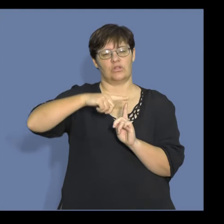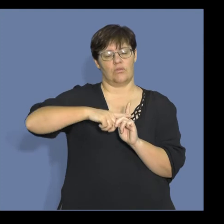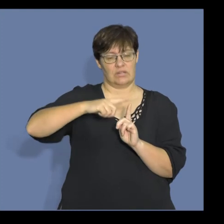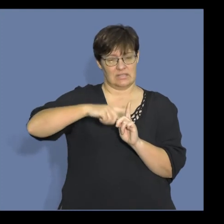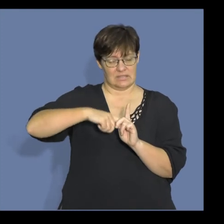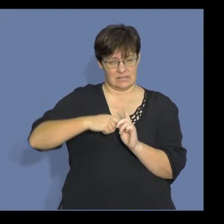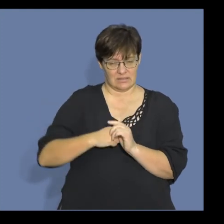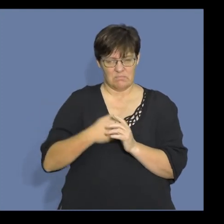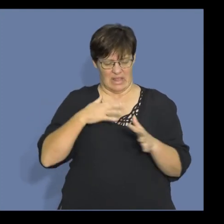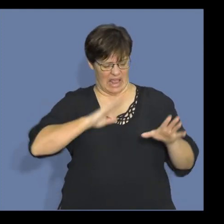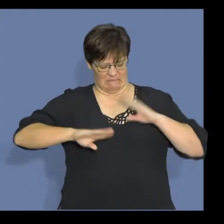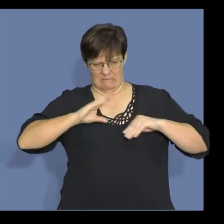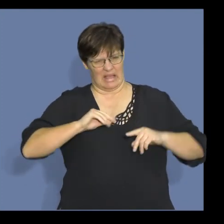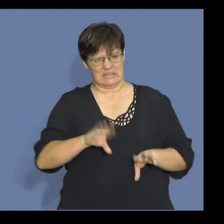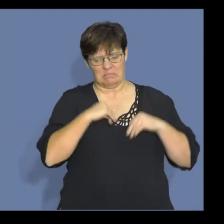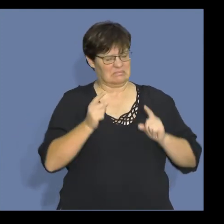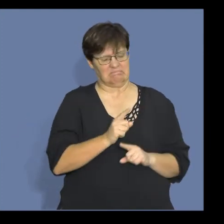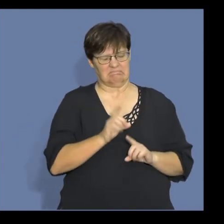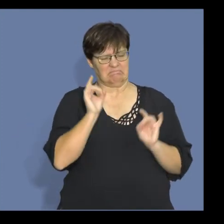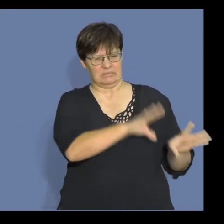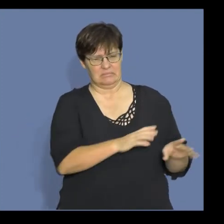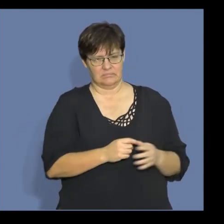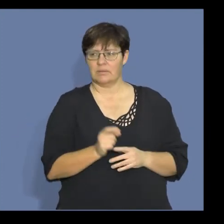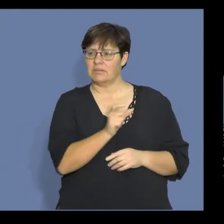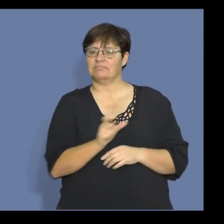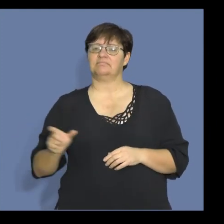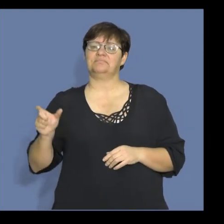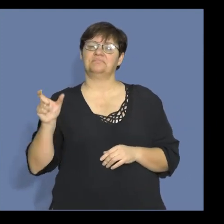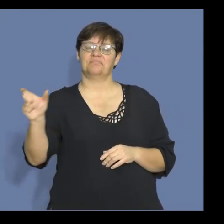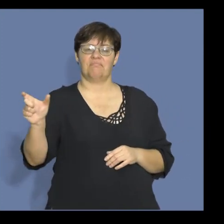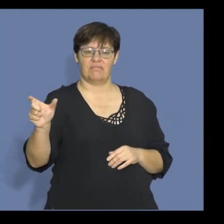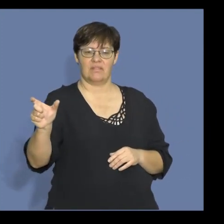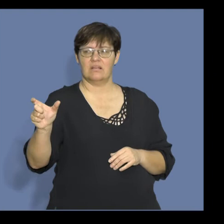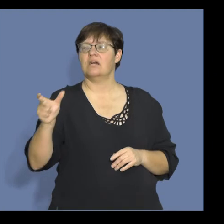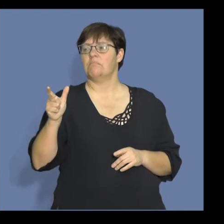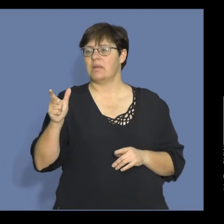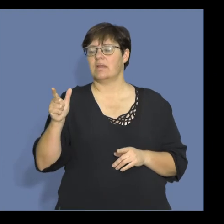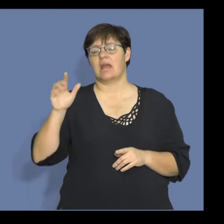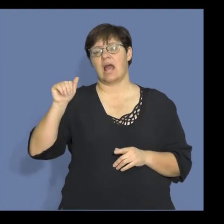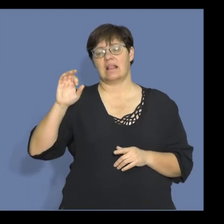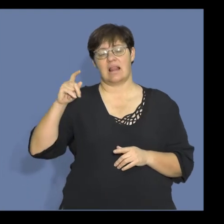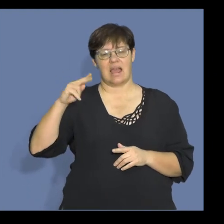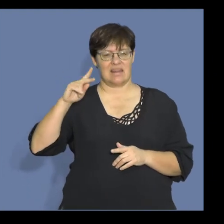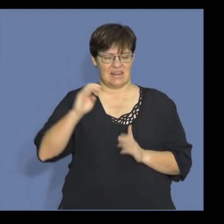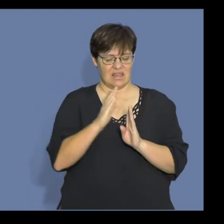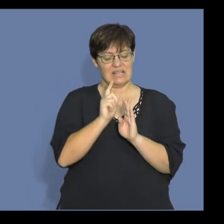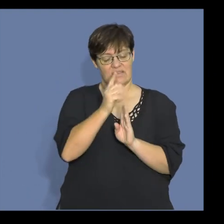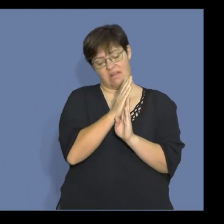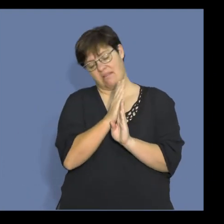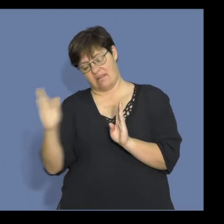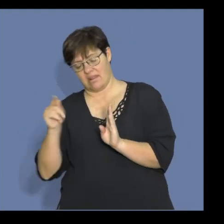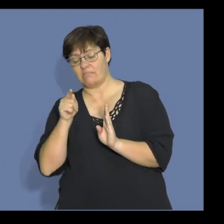of an acidic condition. So least tolerant of an acidic condition would be those that are living in an alkaline condition. So